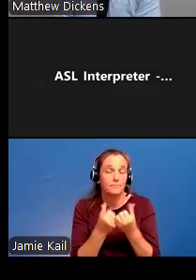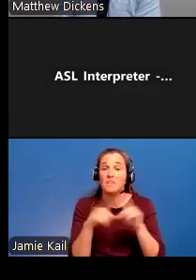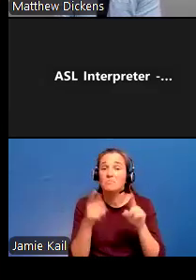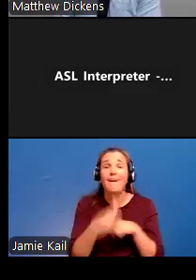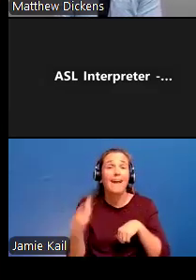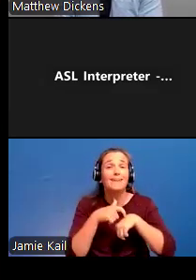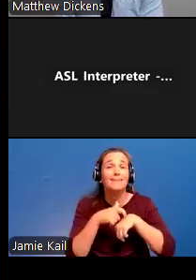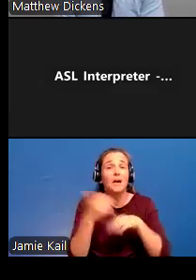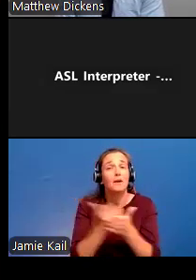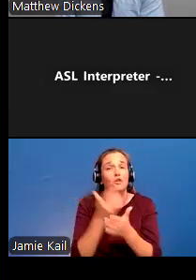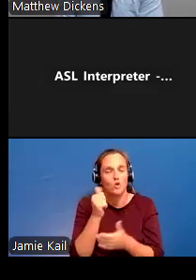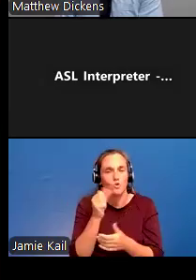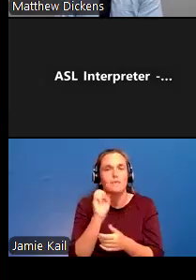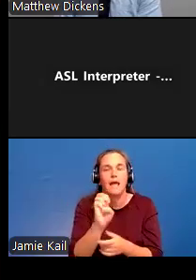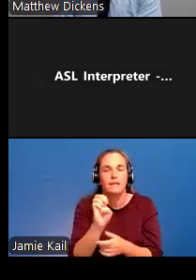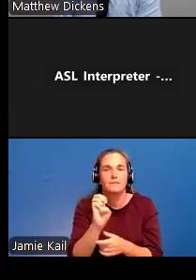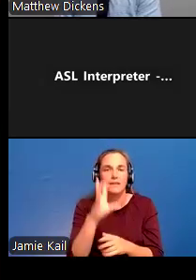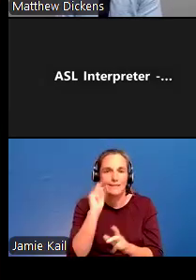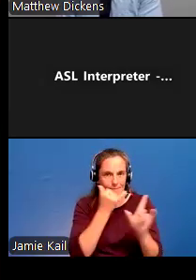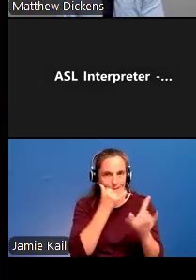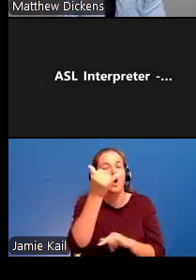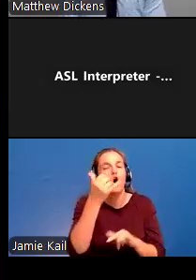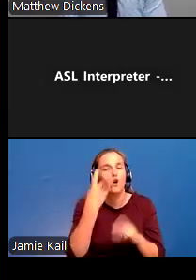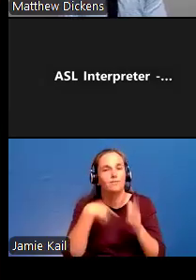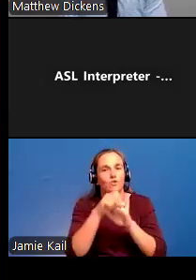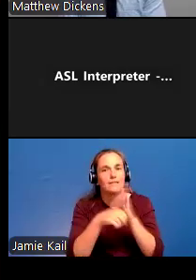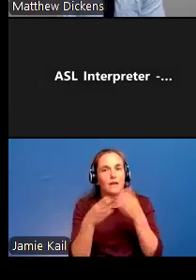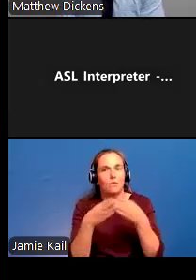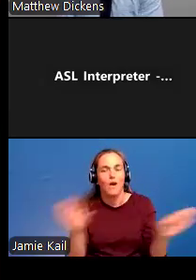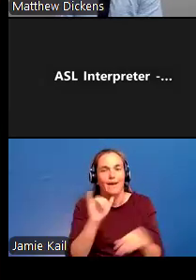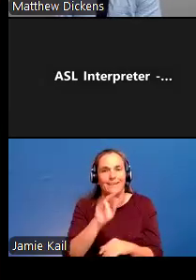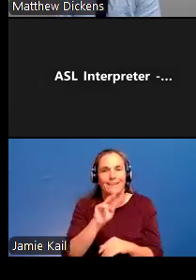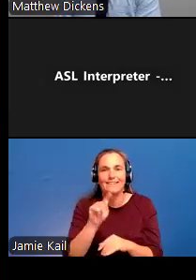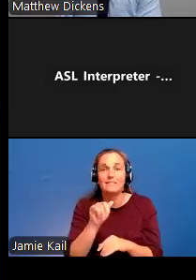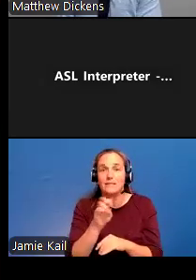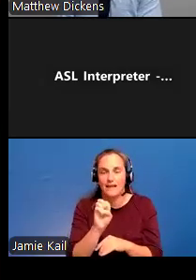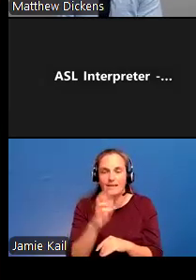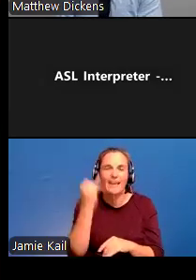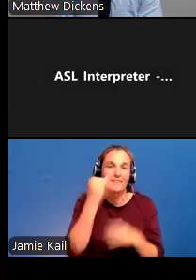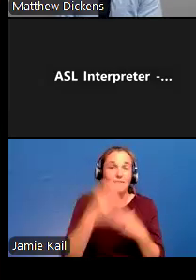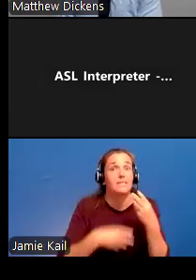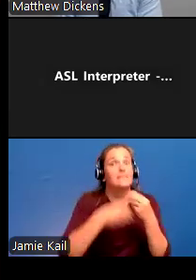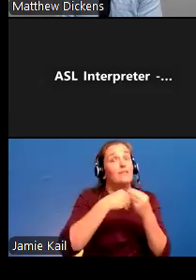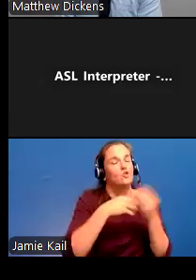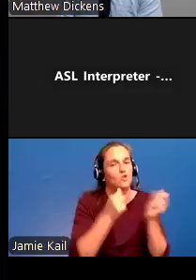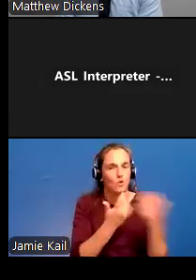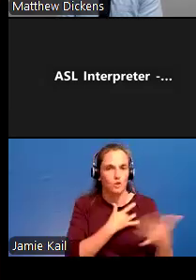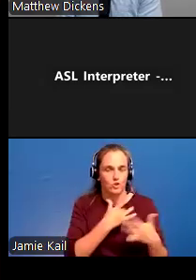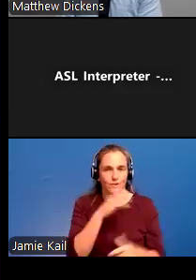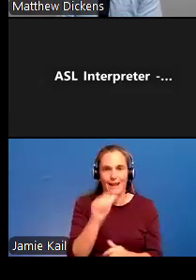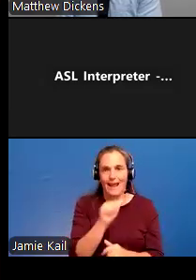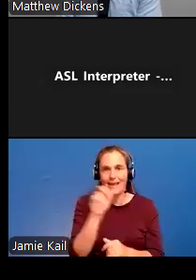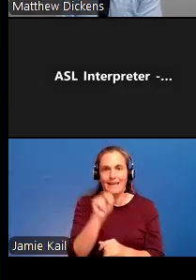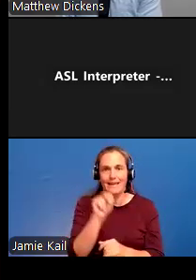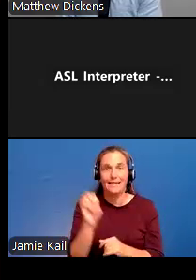time a new case can be called into statewide intake, and if there's additional concerns of A&E, and a caseworker will